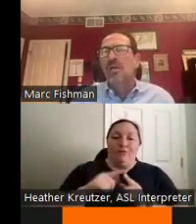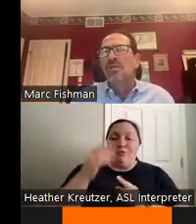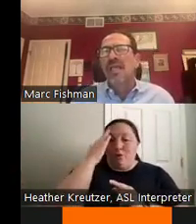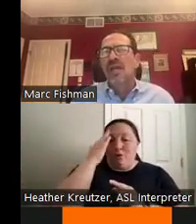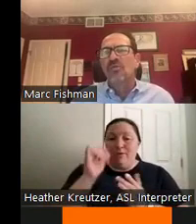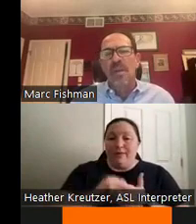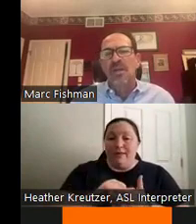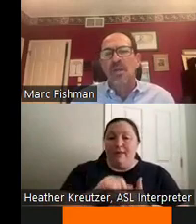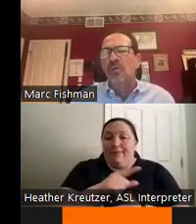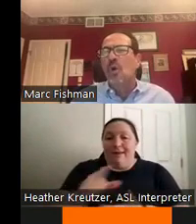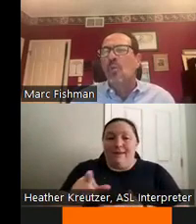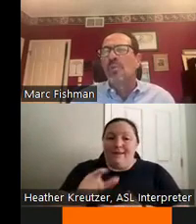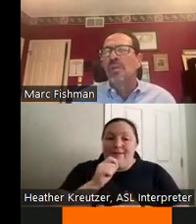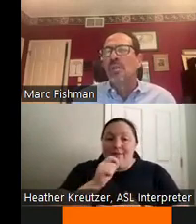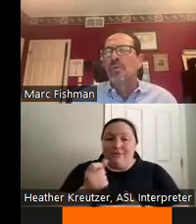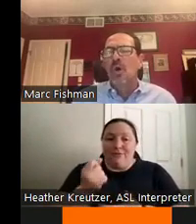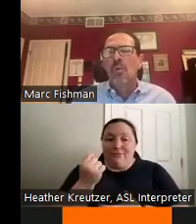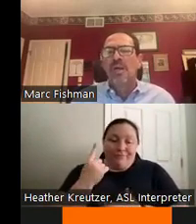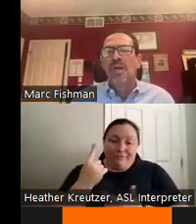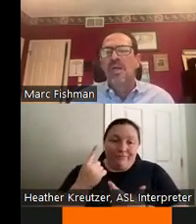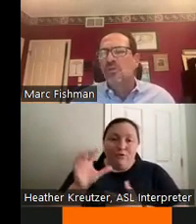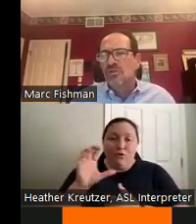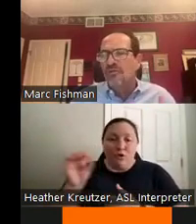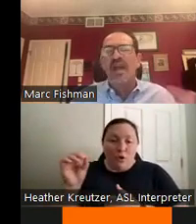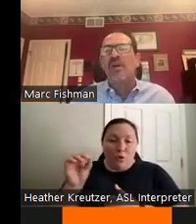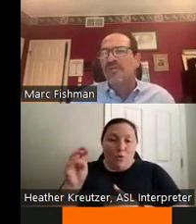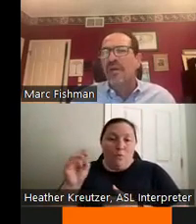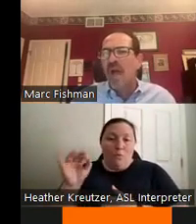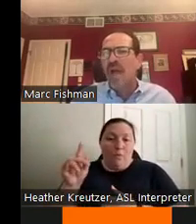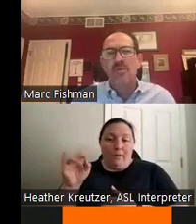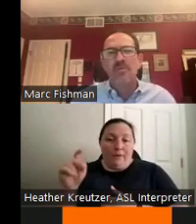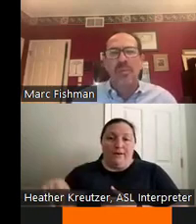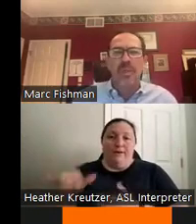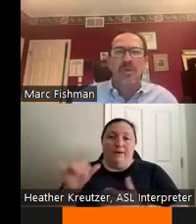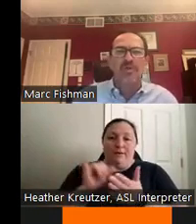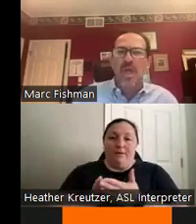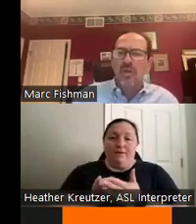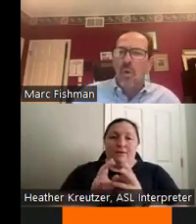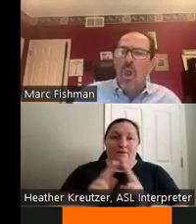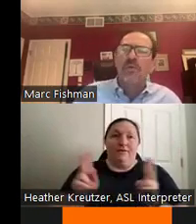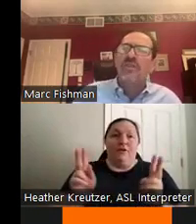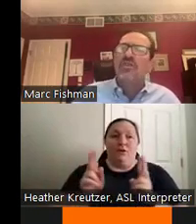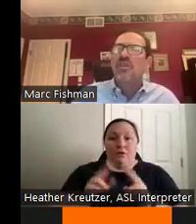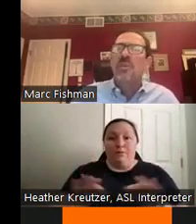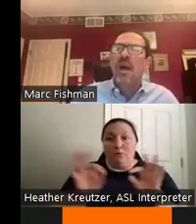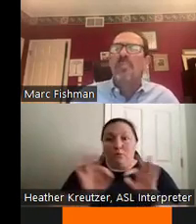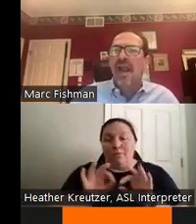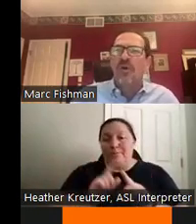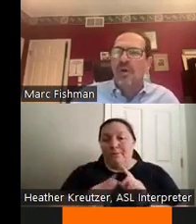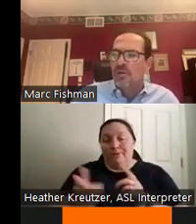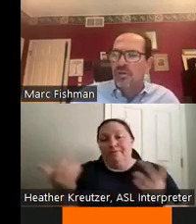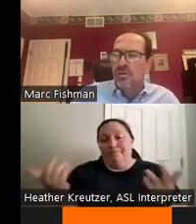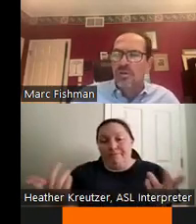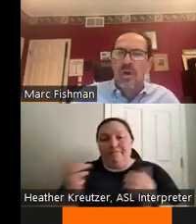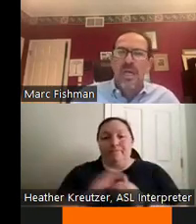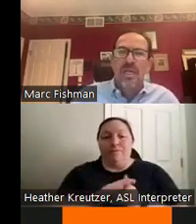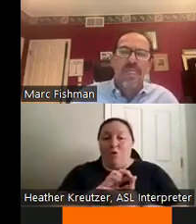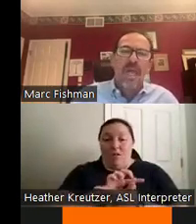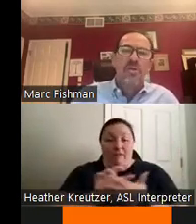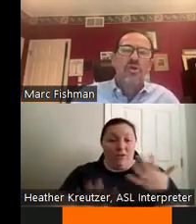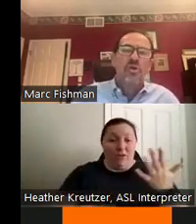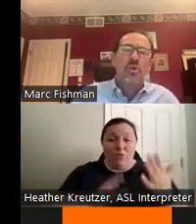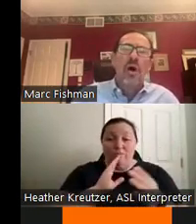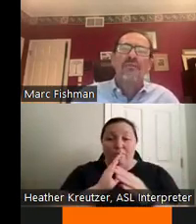of psychiatric and mental health comorbidity, which is very, very high in this population. So all of these things become barriers,